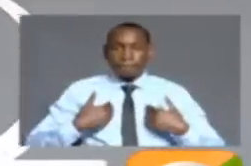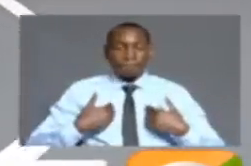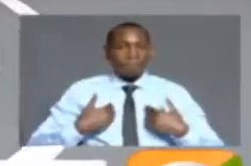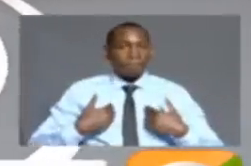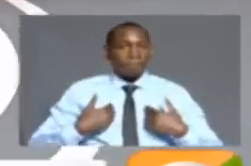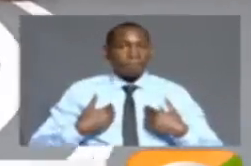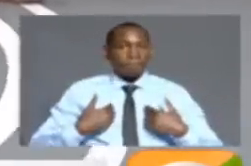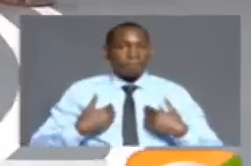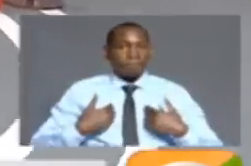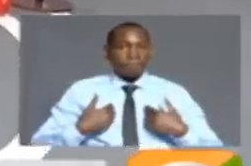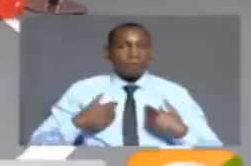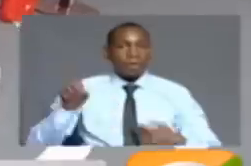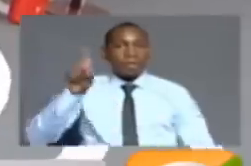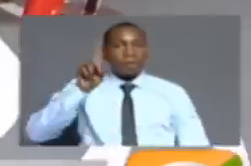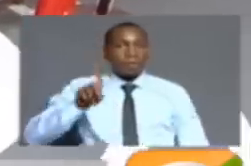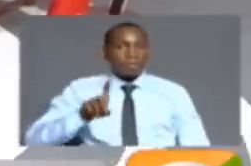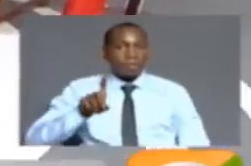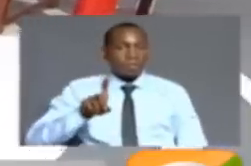No. Huh?